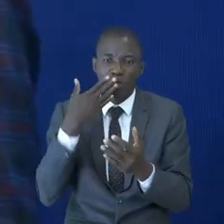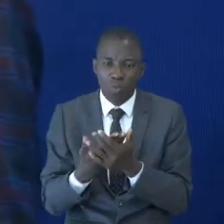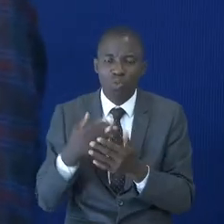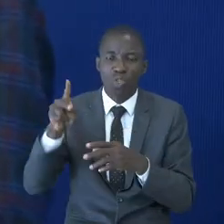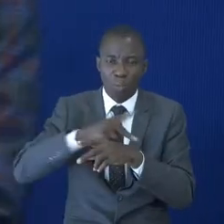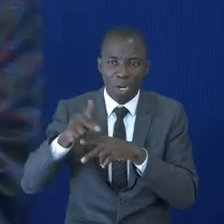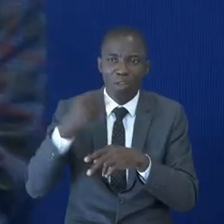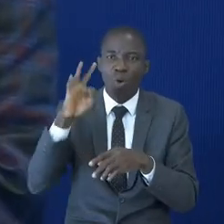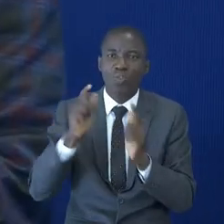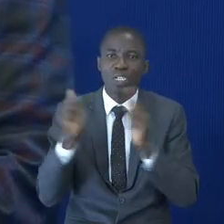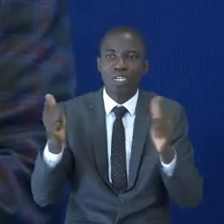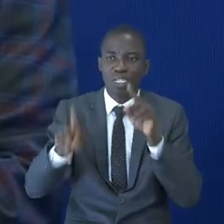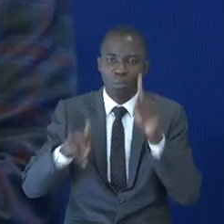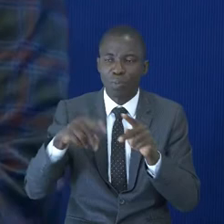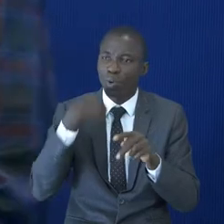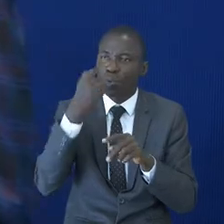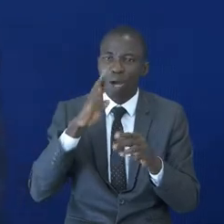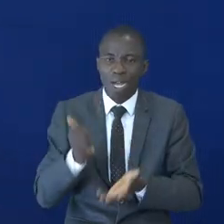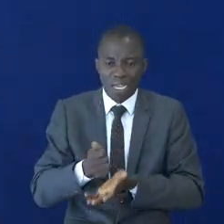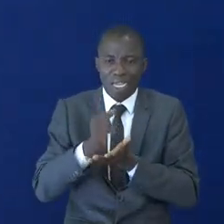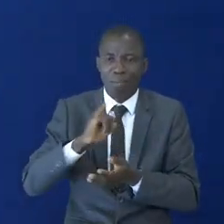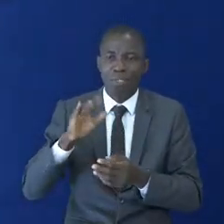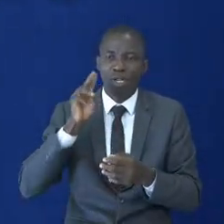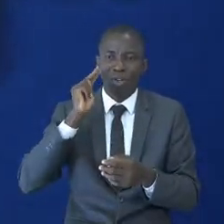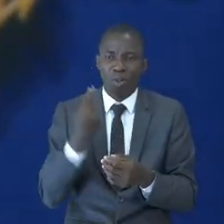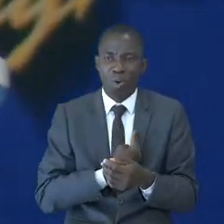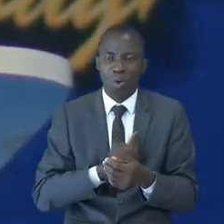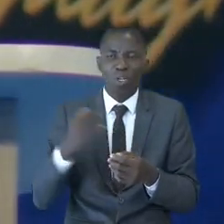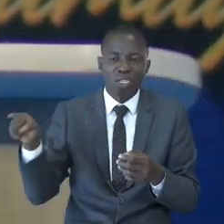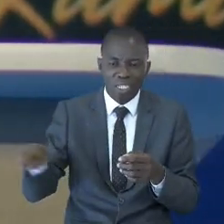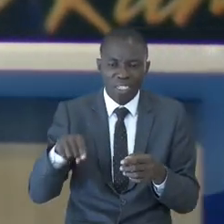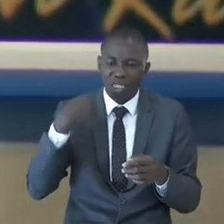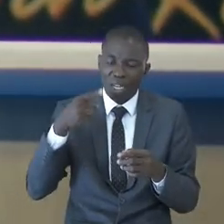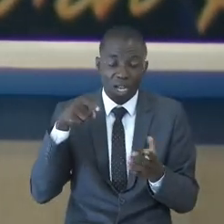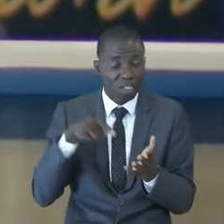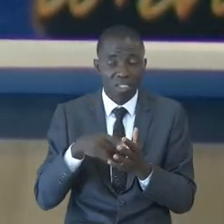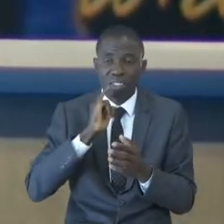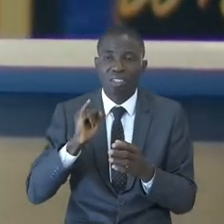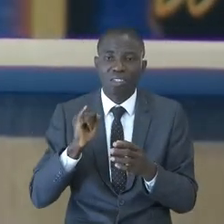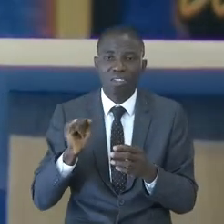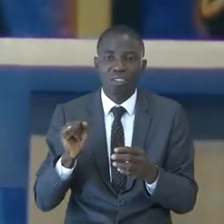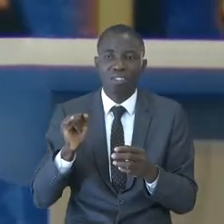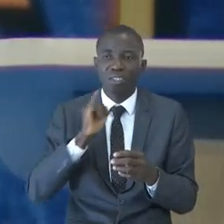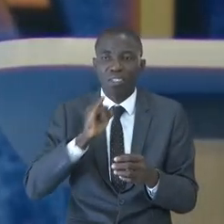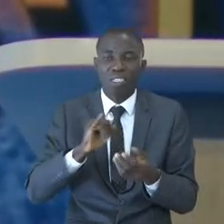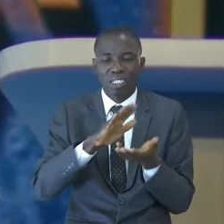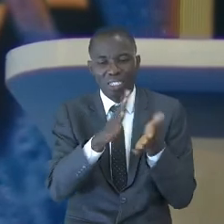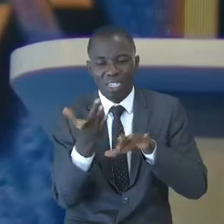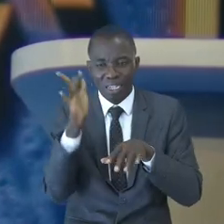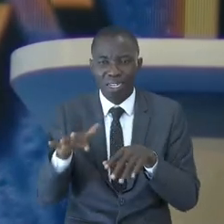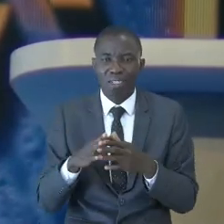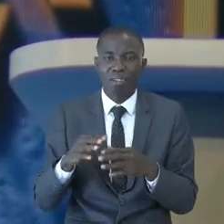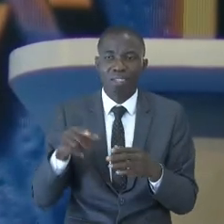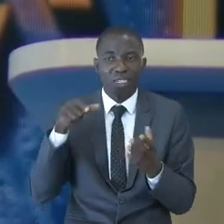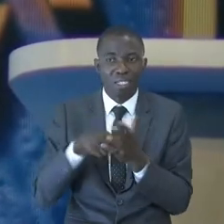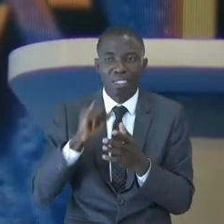great people who are helping us, that they say this is terminal. They say this